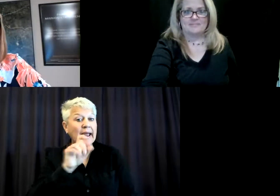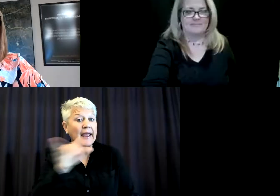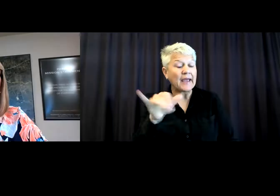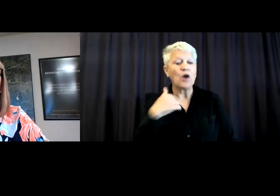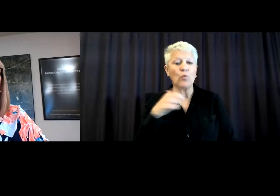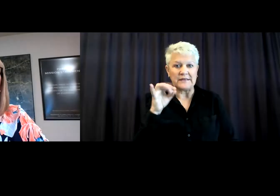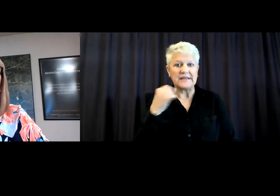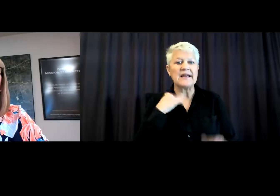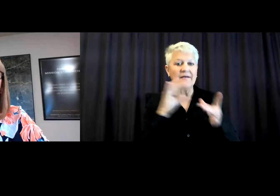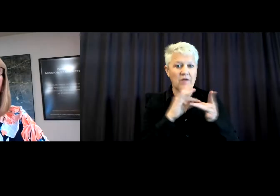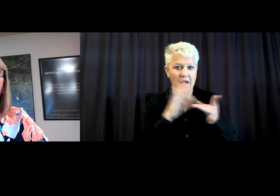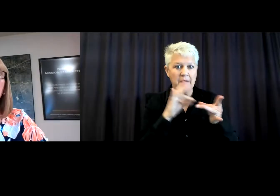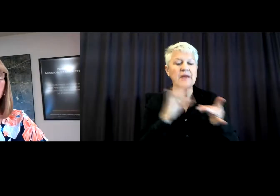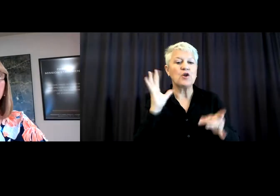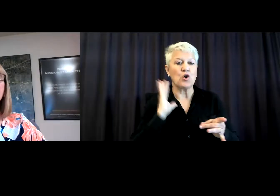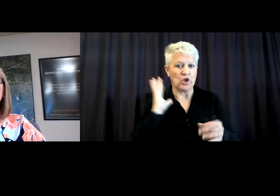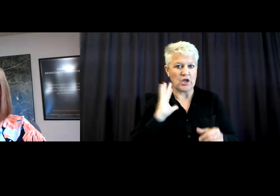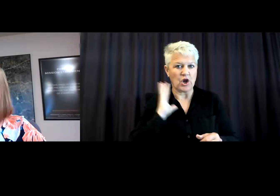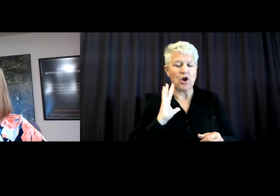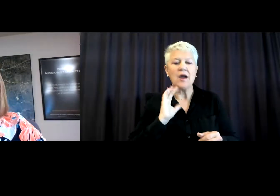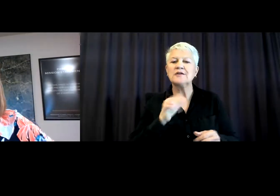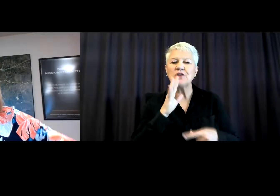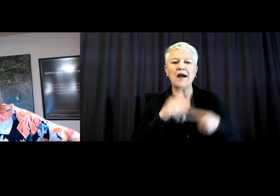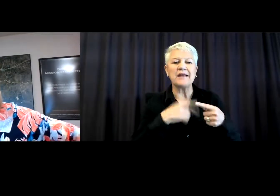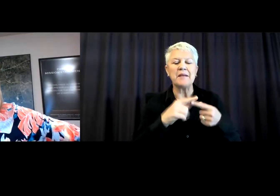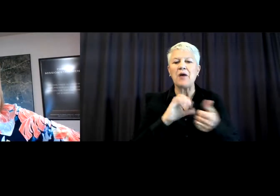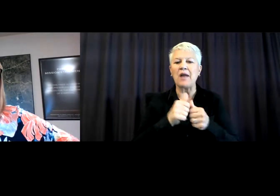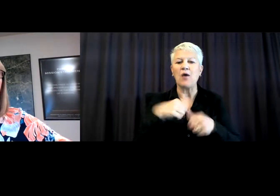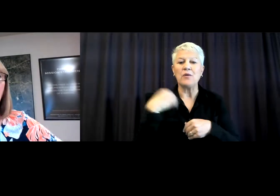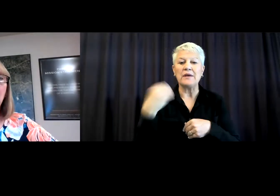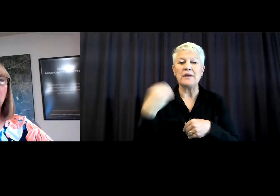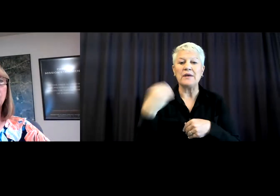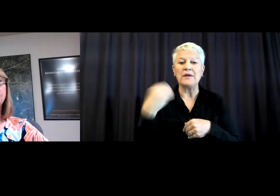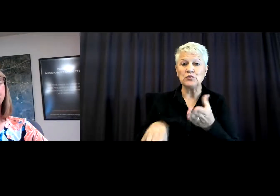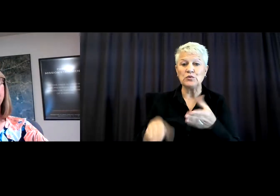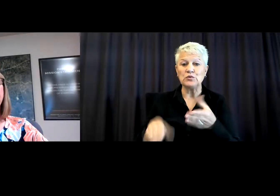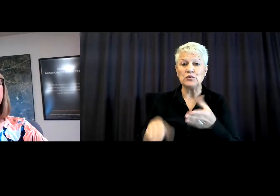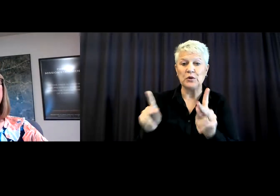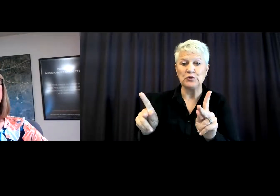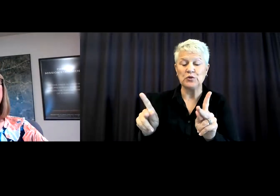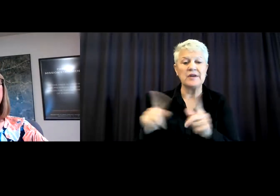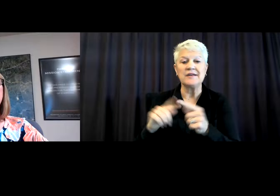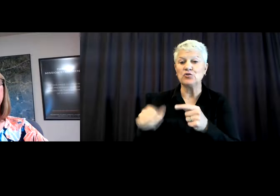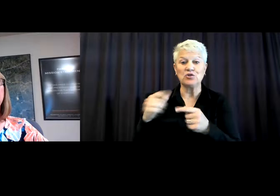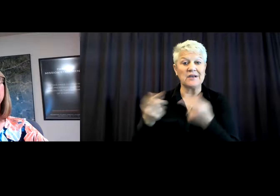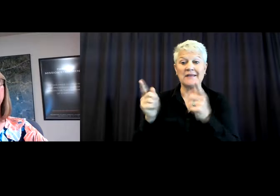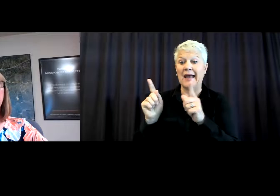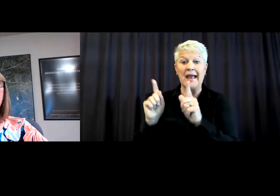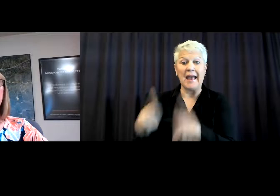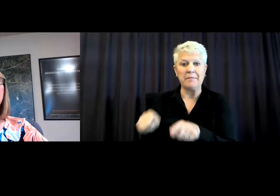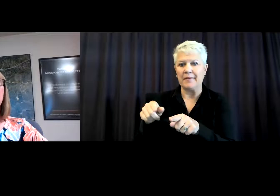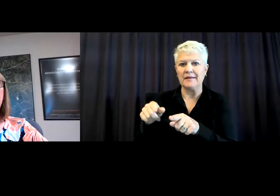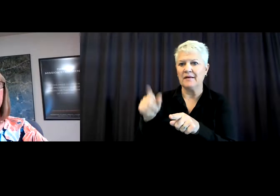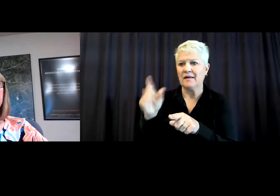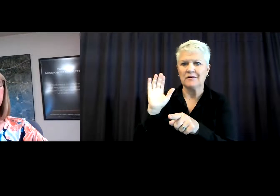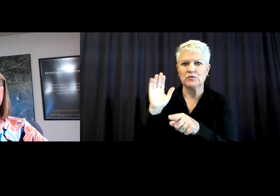did have a comment earlier on, just talking Yes. about how giving the students the opportunity to just happen upon the items on their